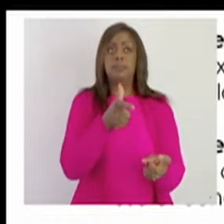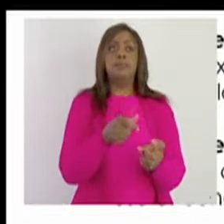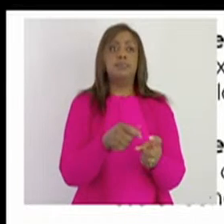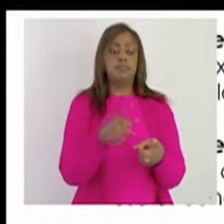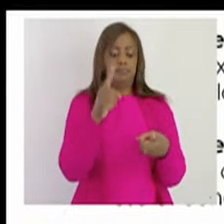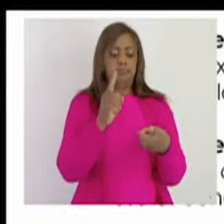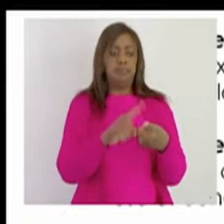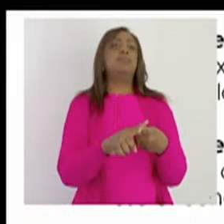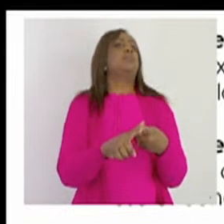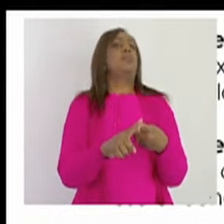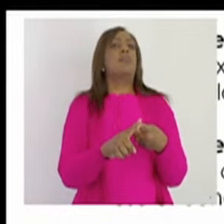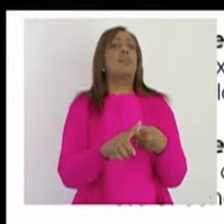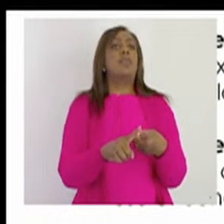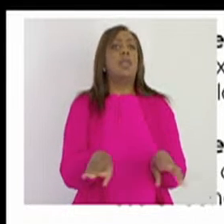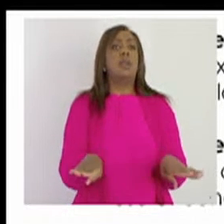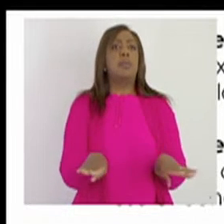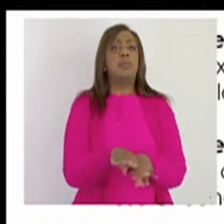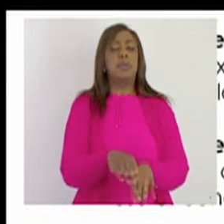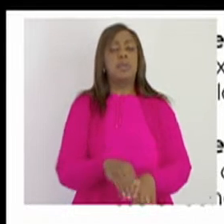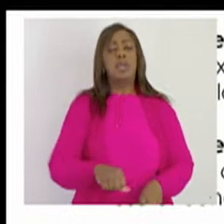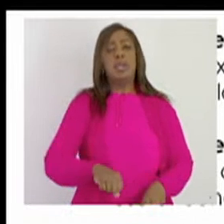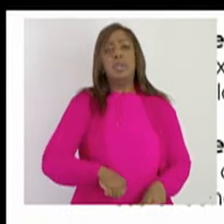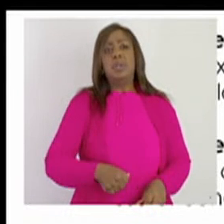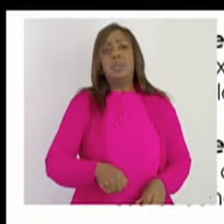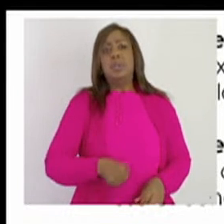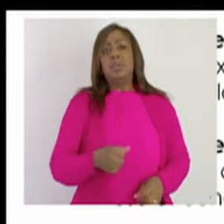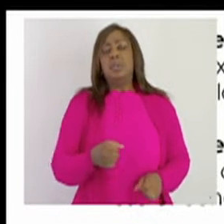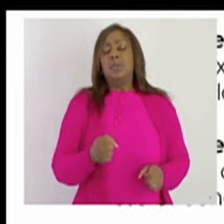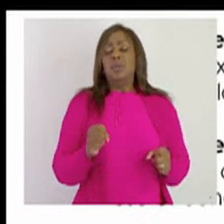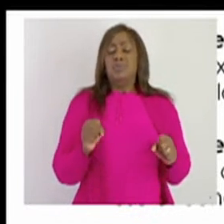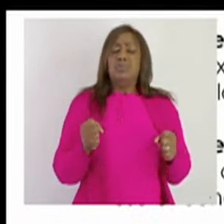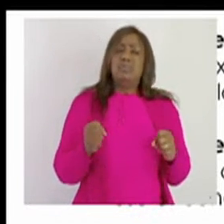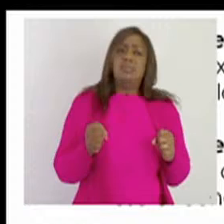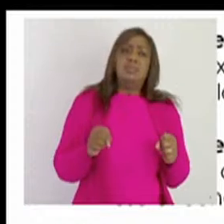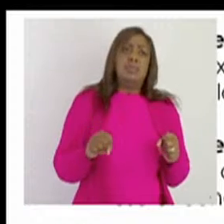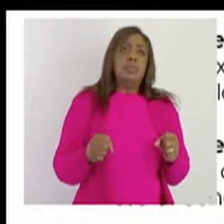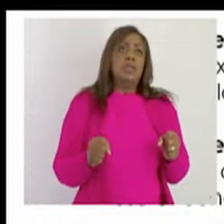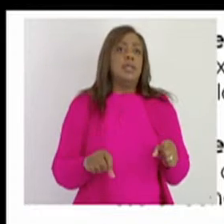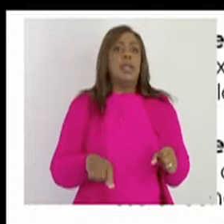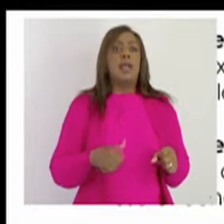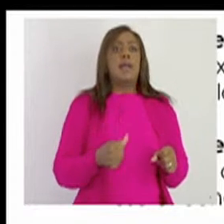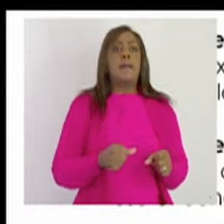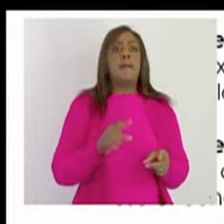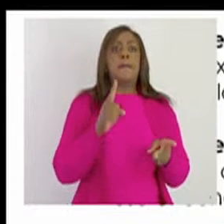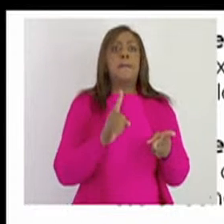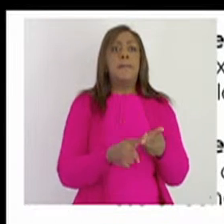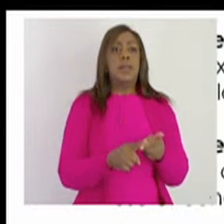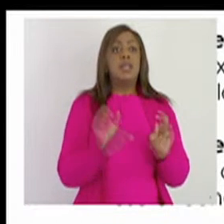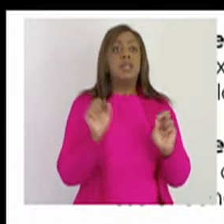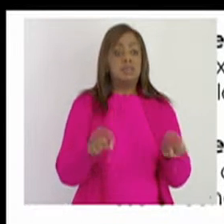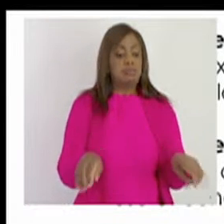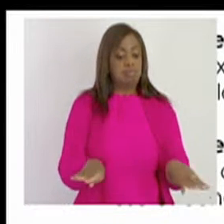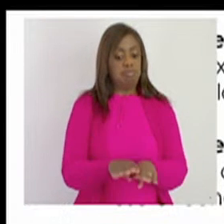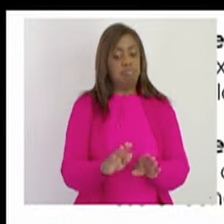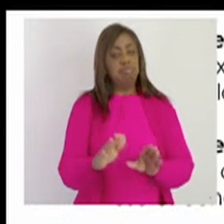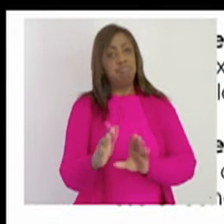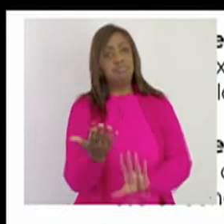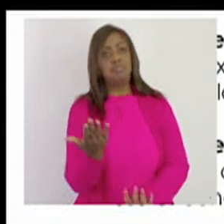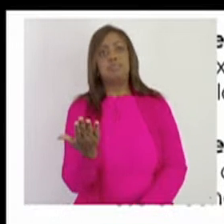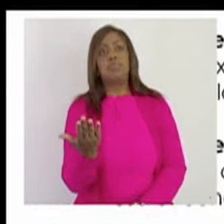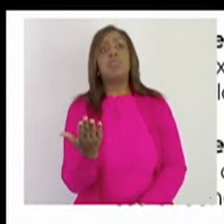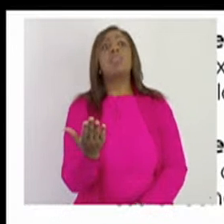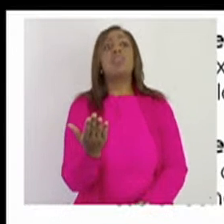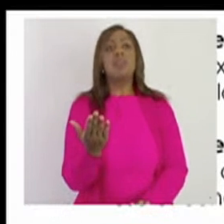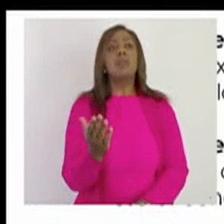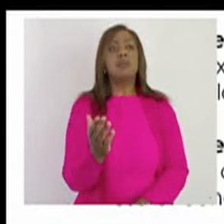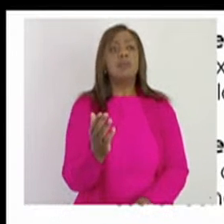it says, how can the spreading of these diseases be prevented? So you can prevent the spreading of these diseases